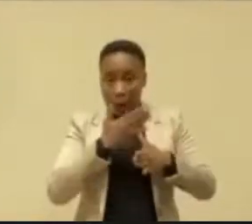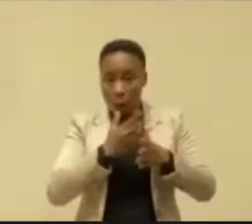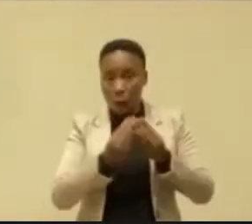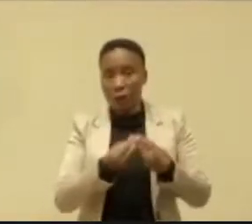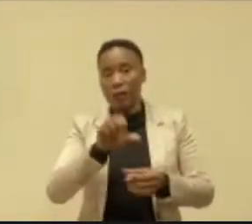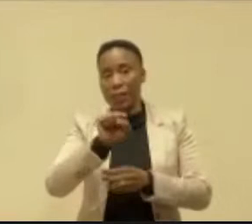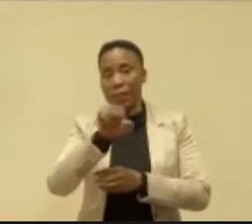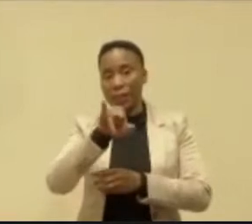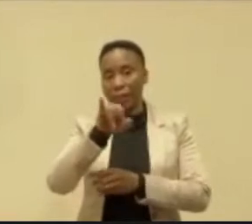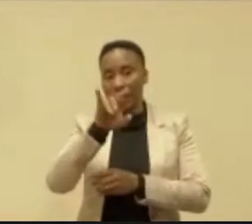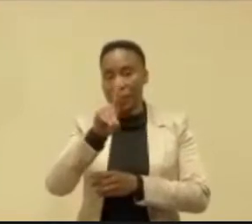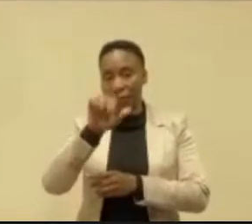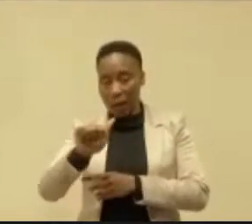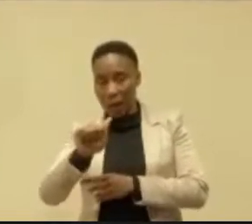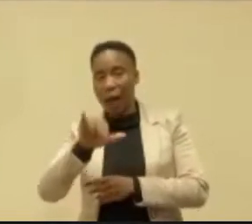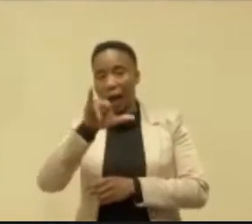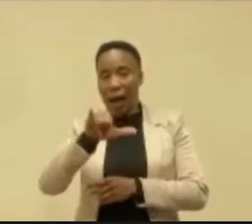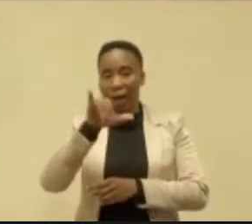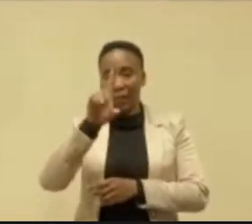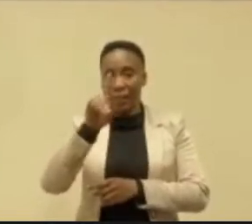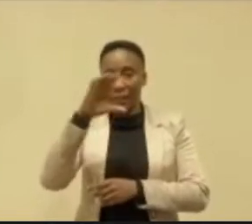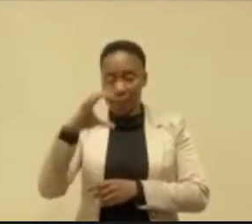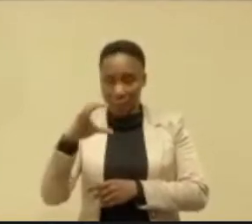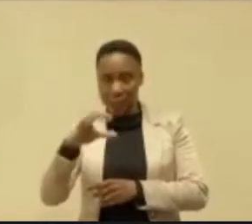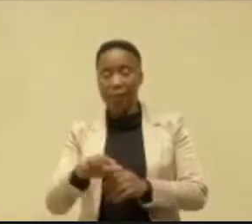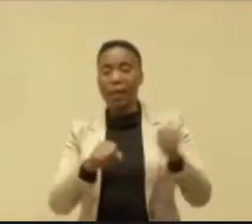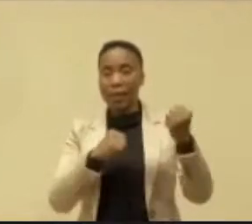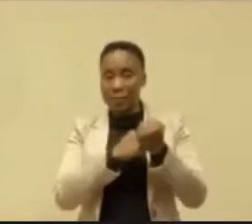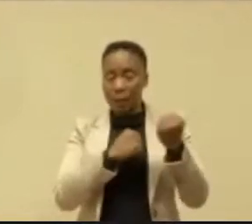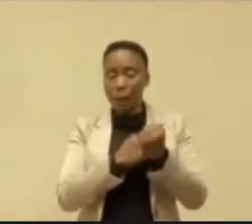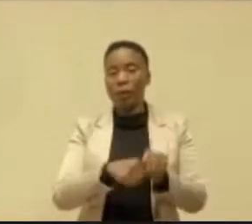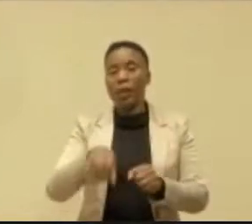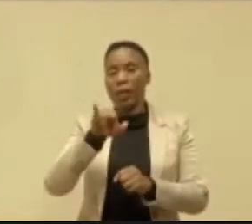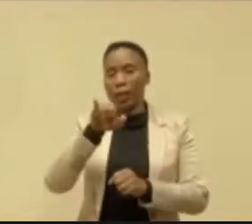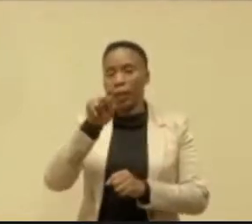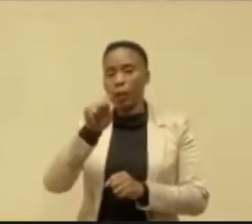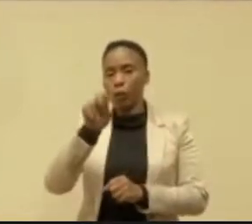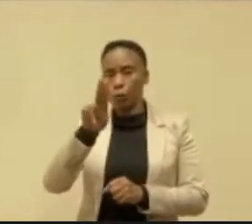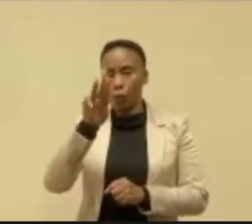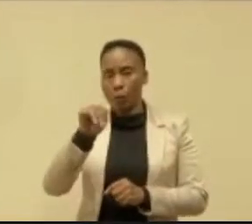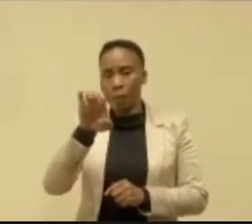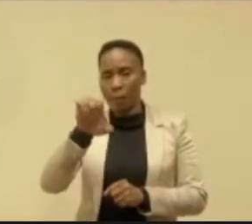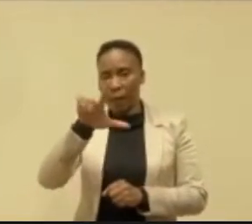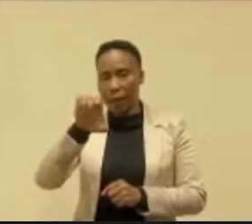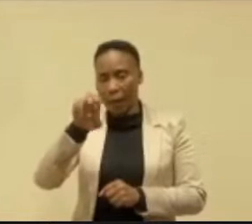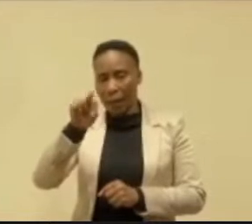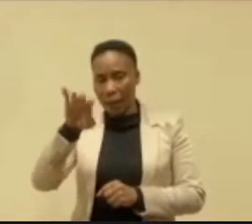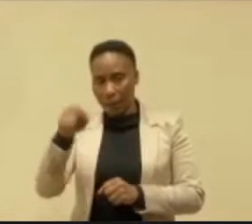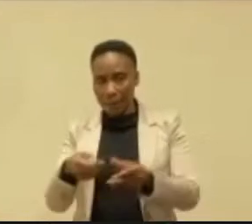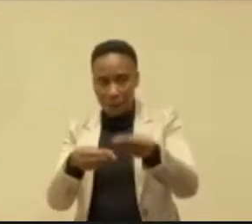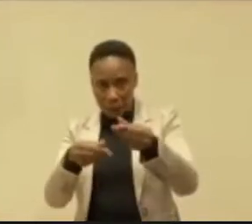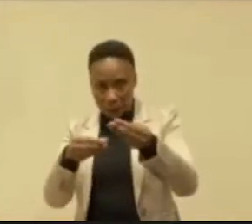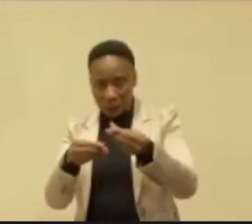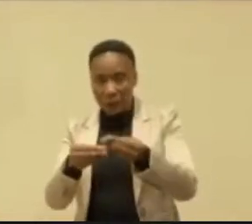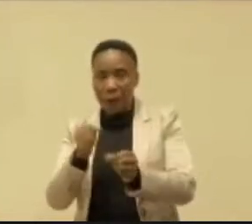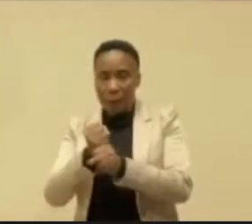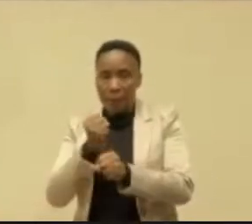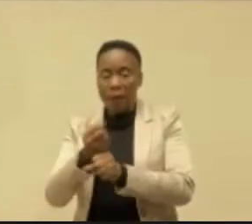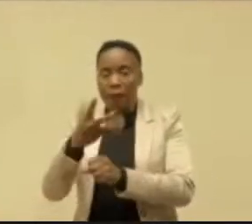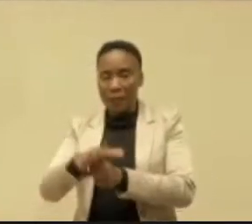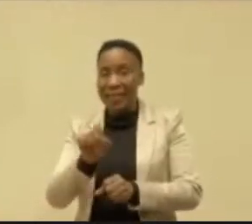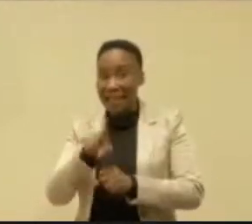idc are supporting the italian textile hub in economy in opening which is in the doctor